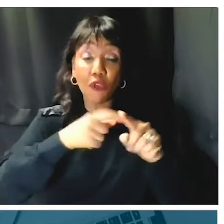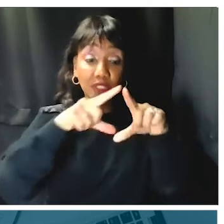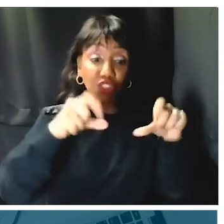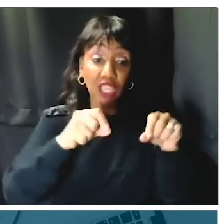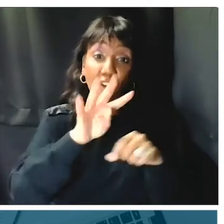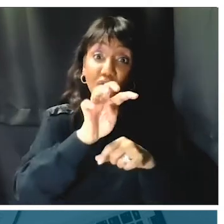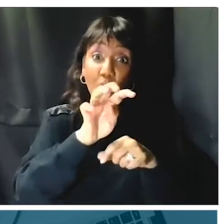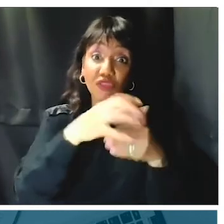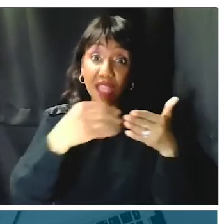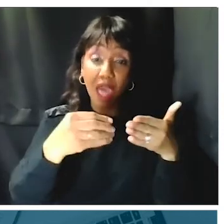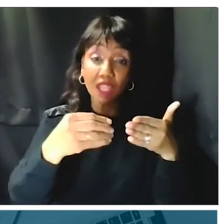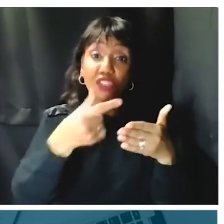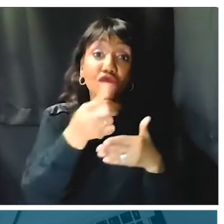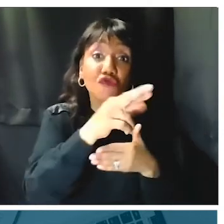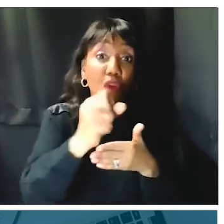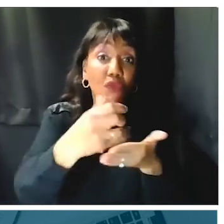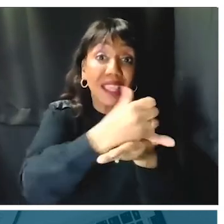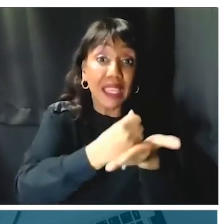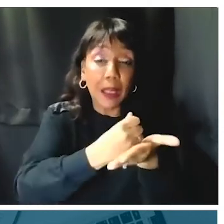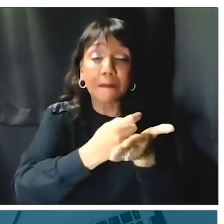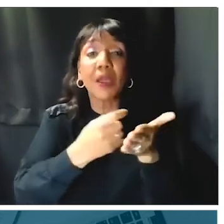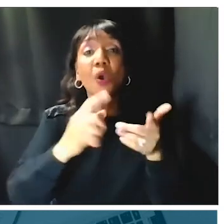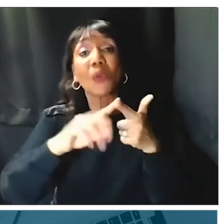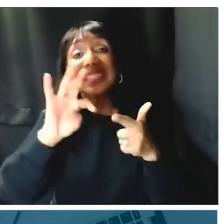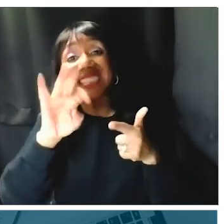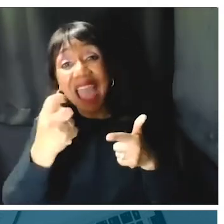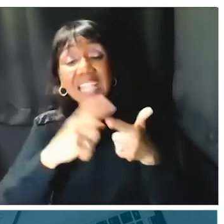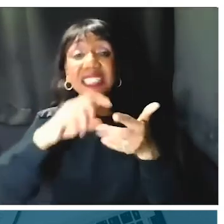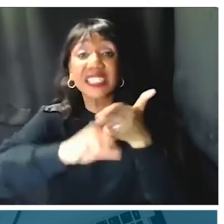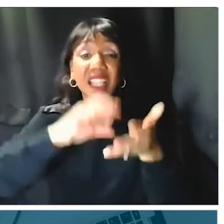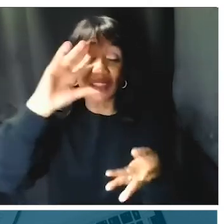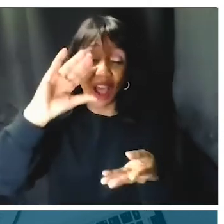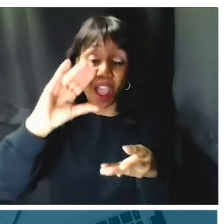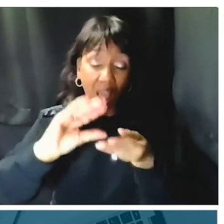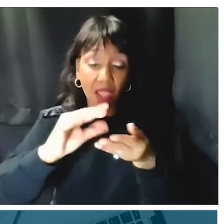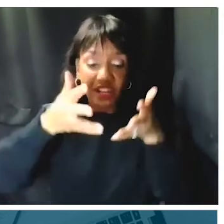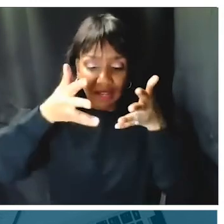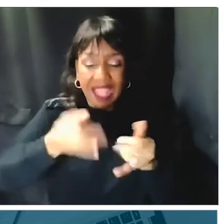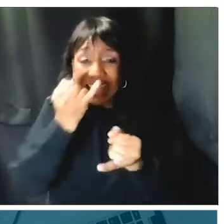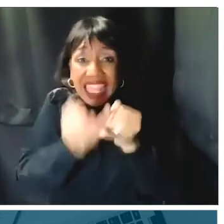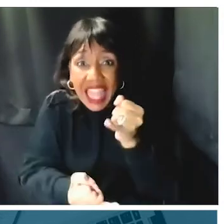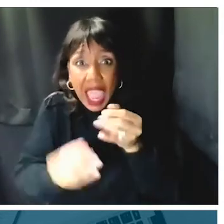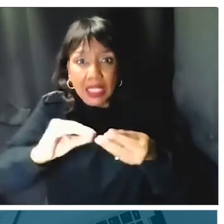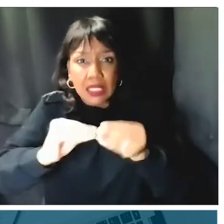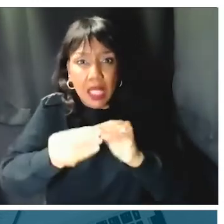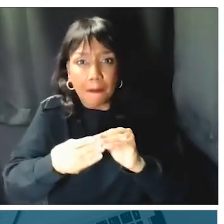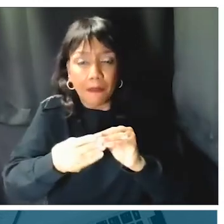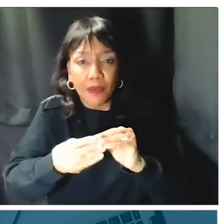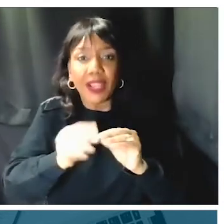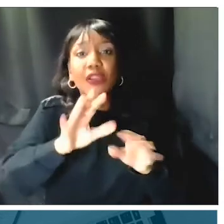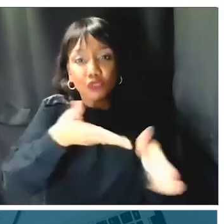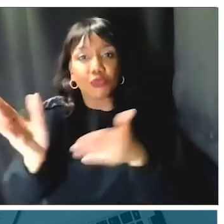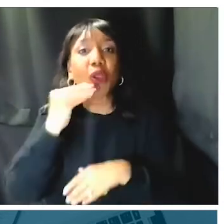the $400 in gross income minus the taxes and deductions would then become your final take-home